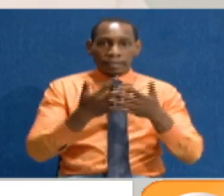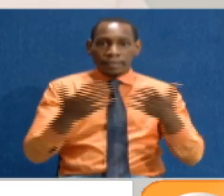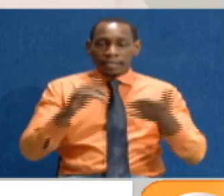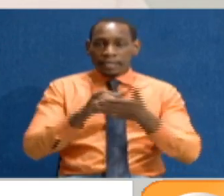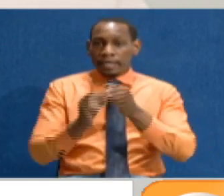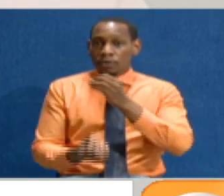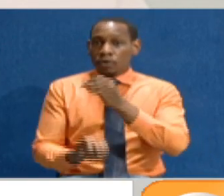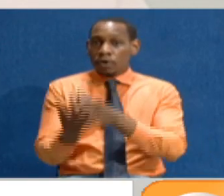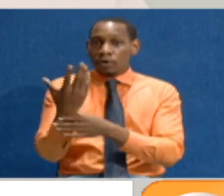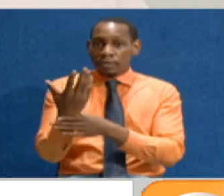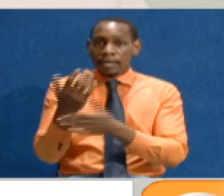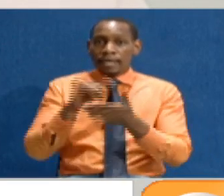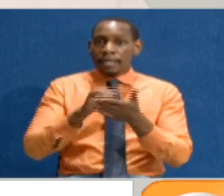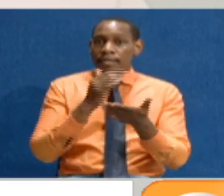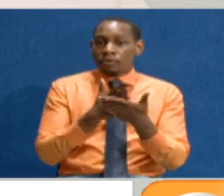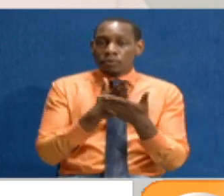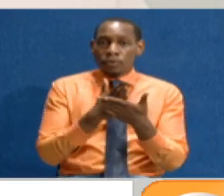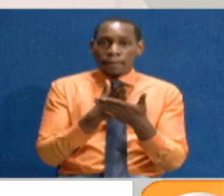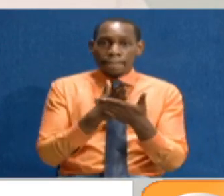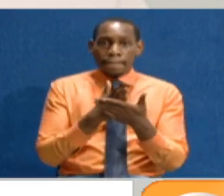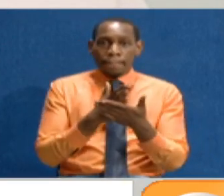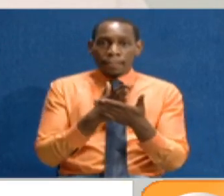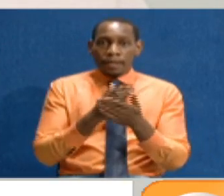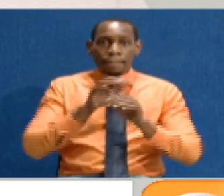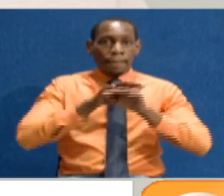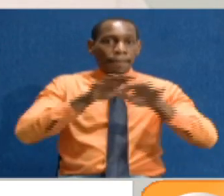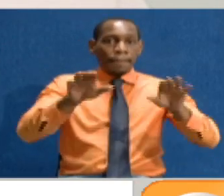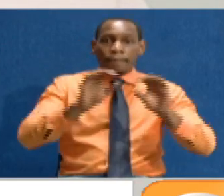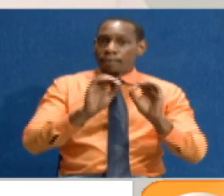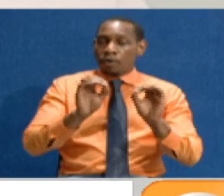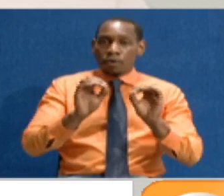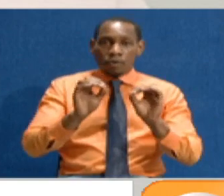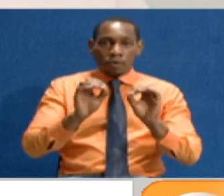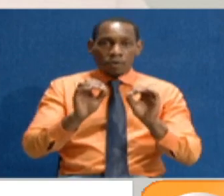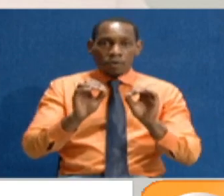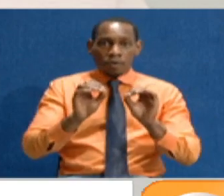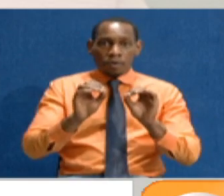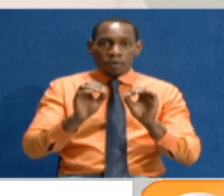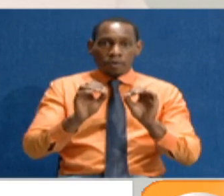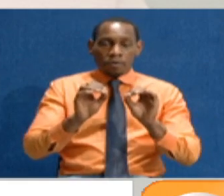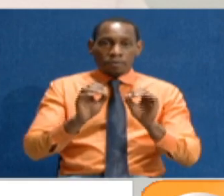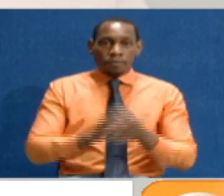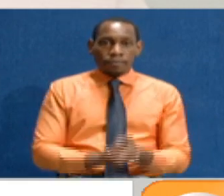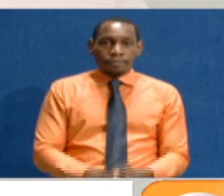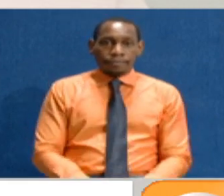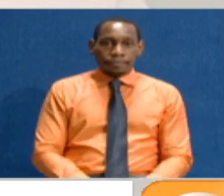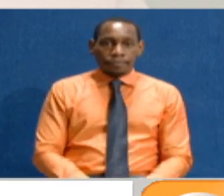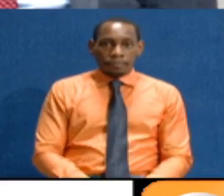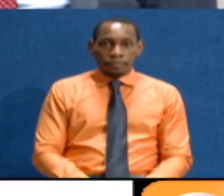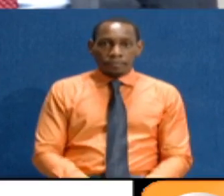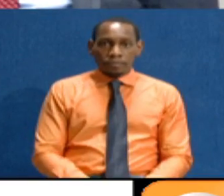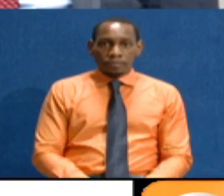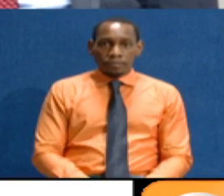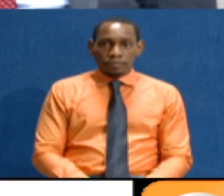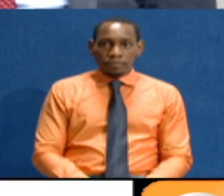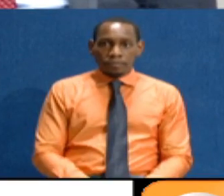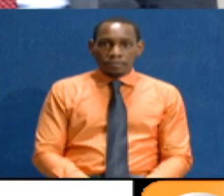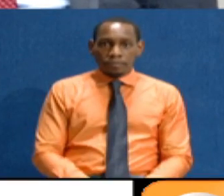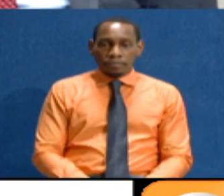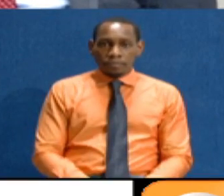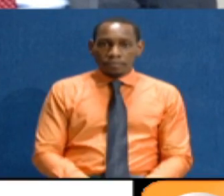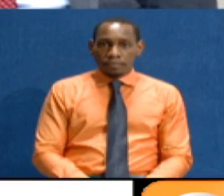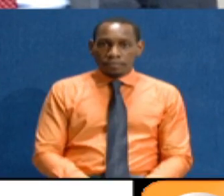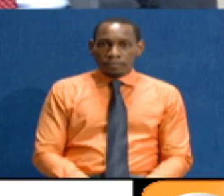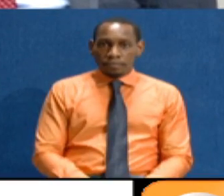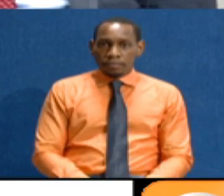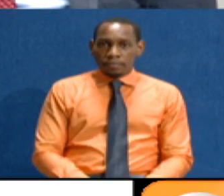have to be put in place for us to make sure that we don't degenerate into worse conditions. Absolutely. Pete, let me bring you